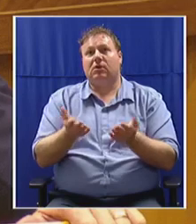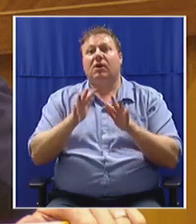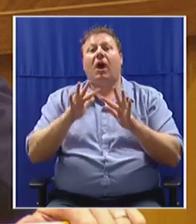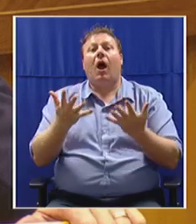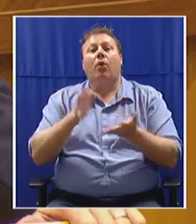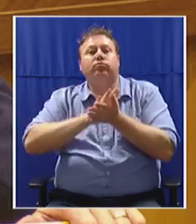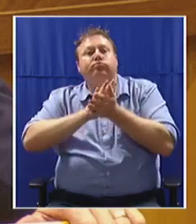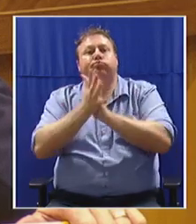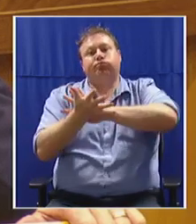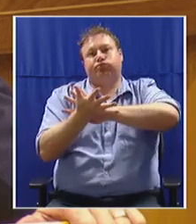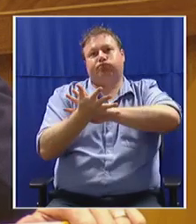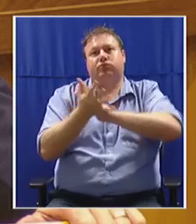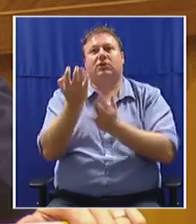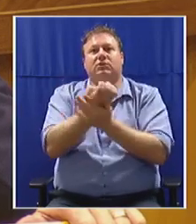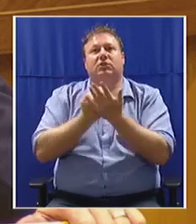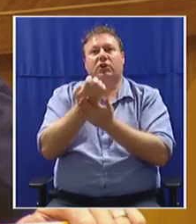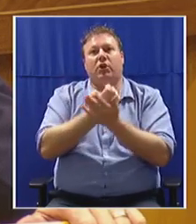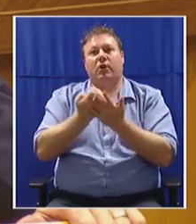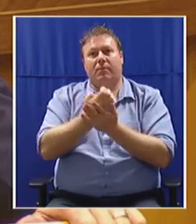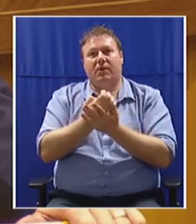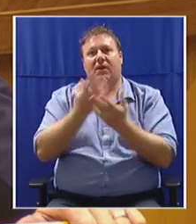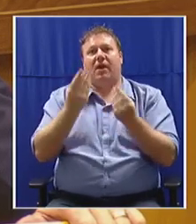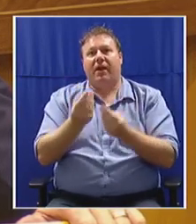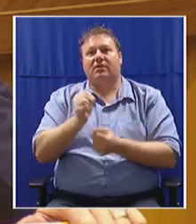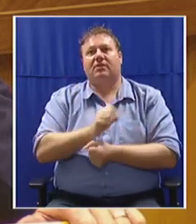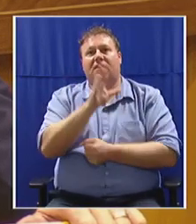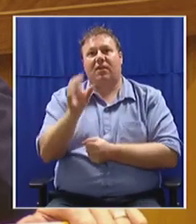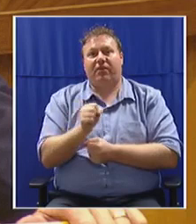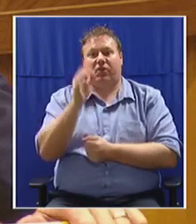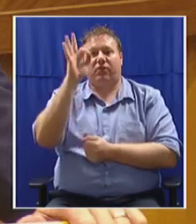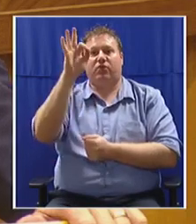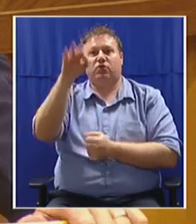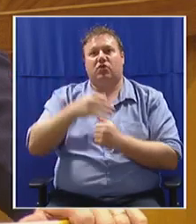destruct the economy and South Africa's future.